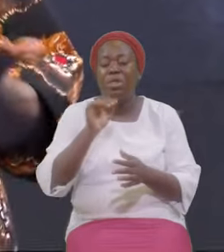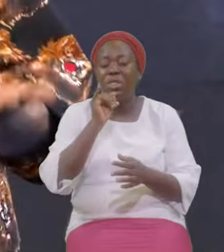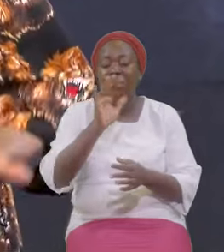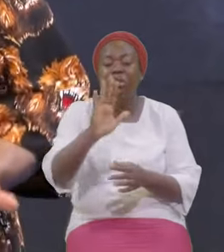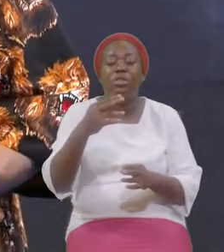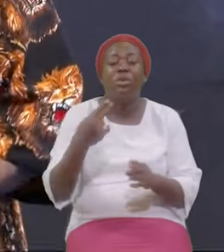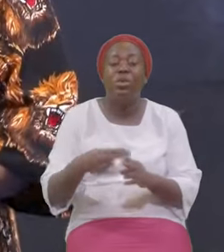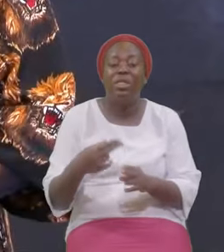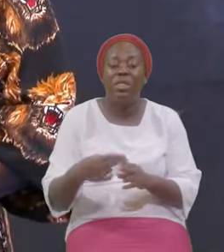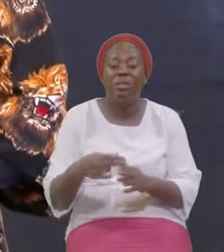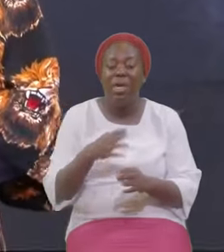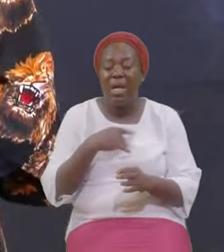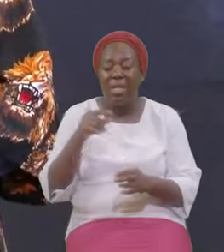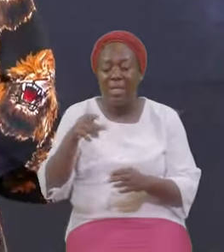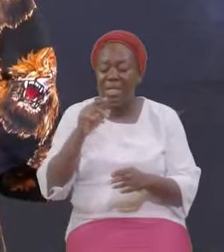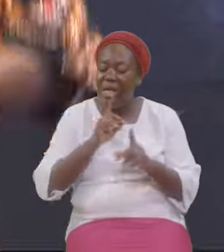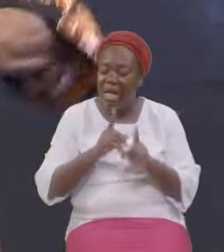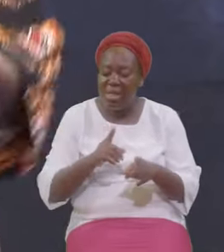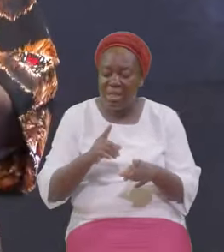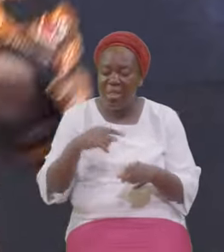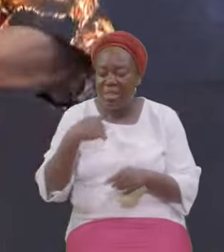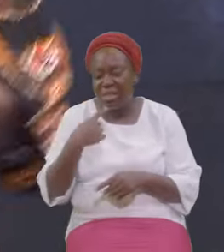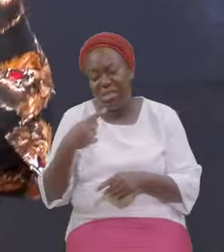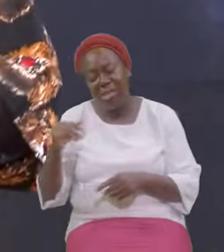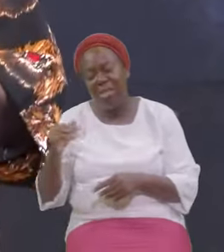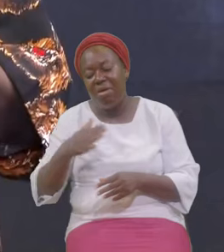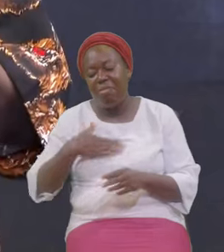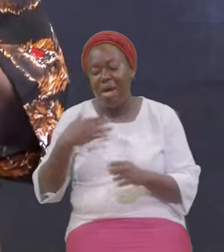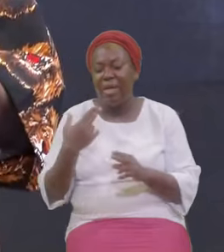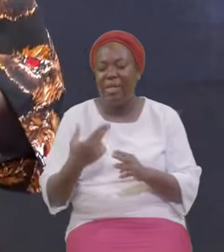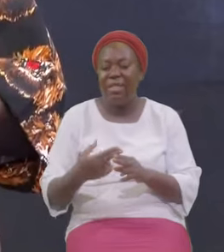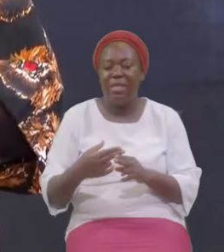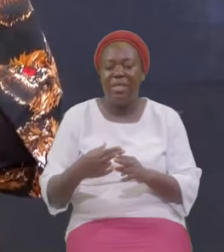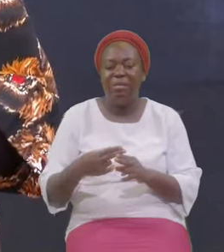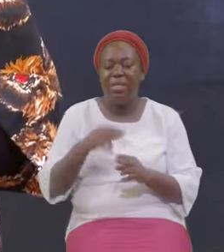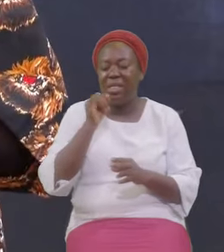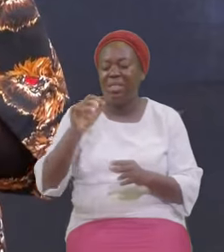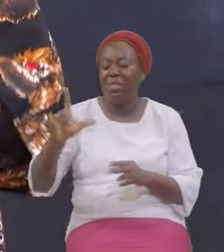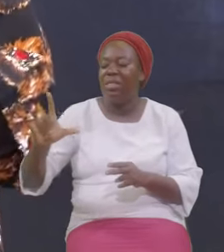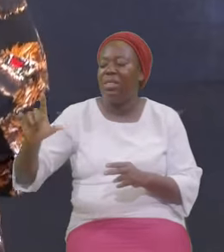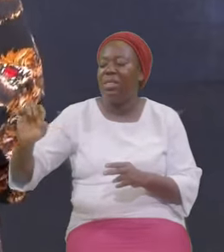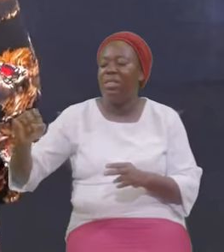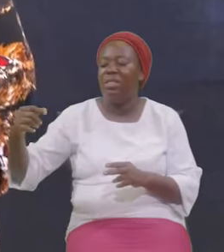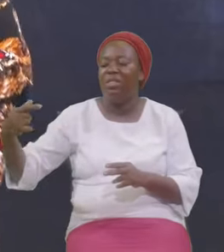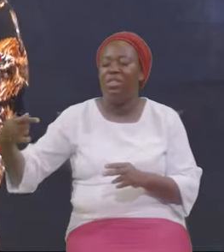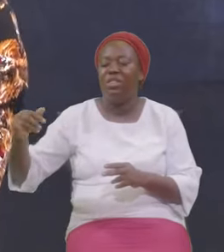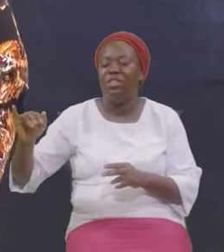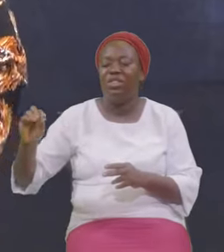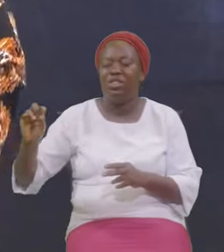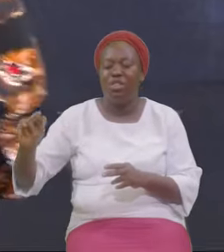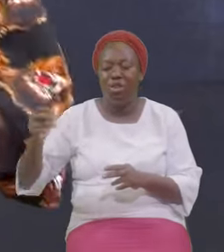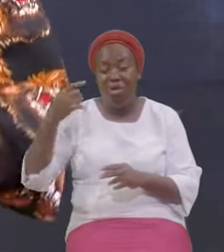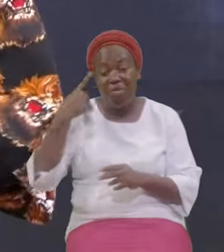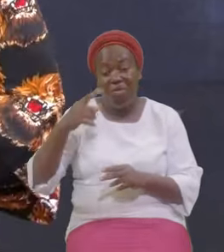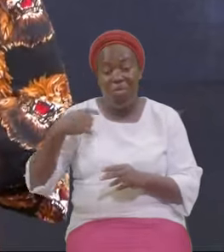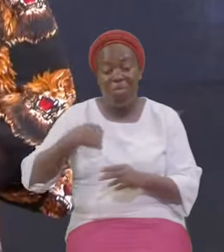he answered, saying, my name is Legion, for we are